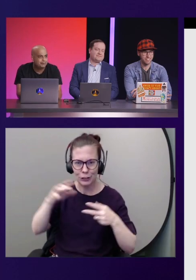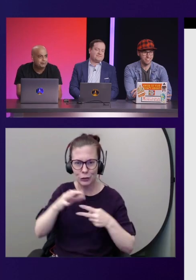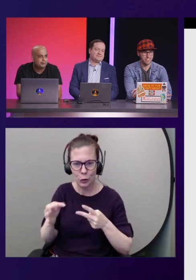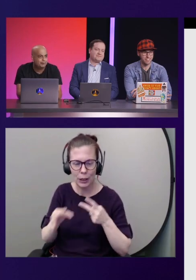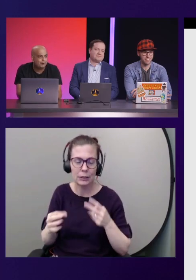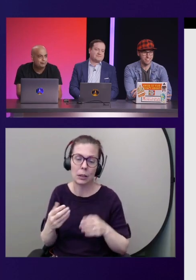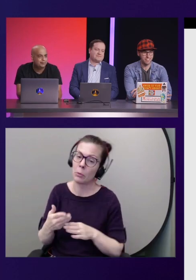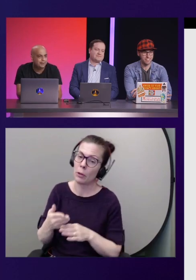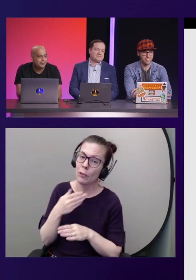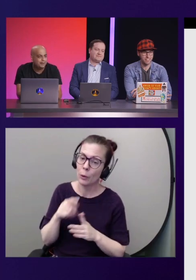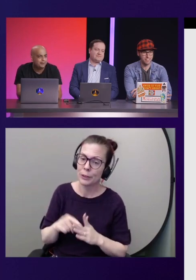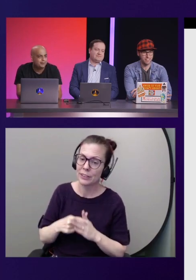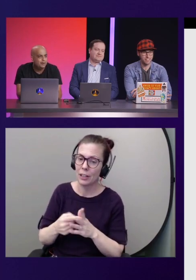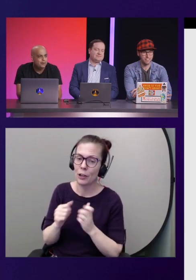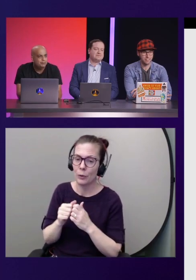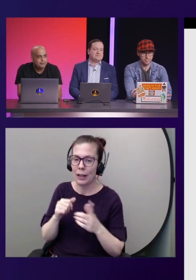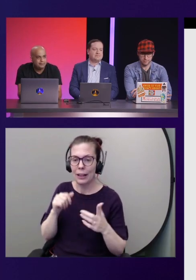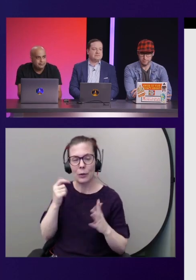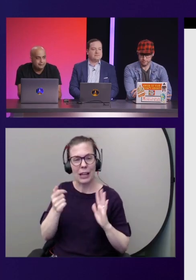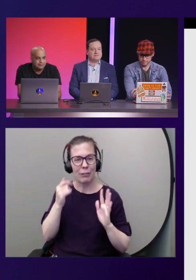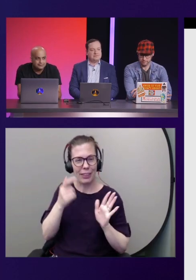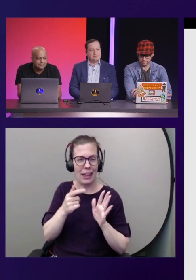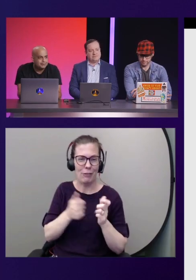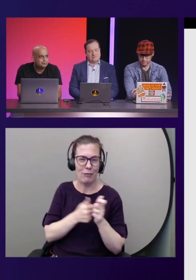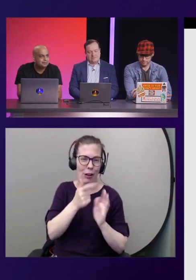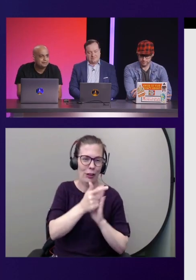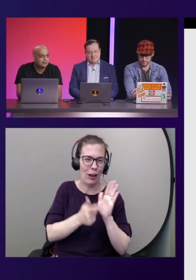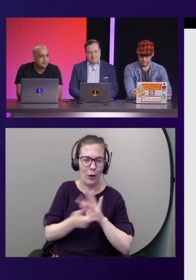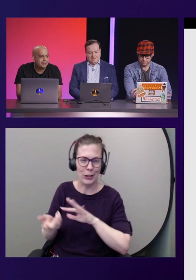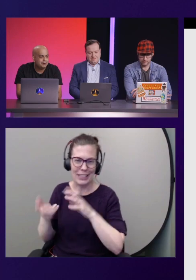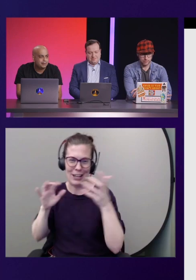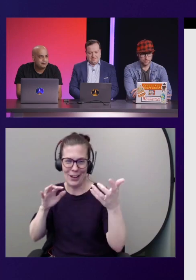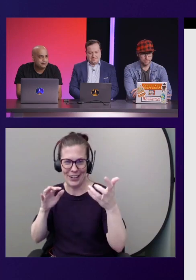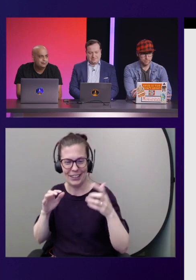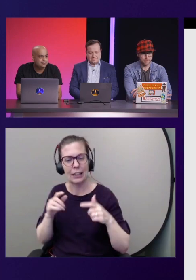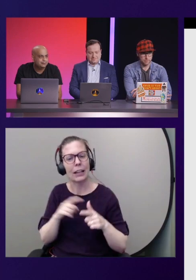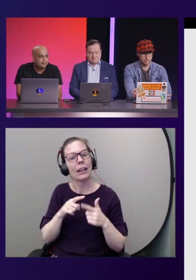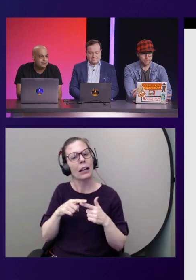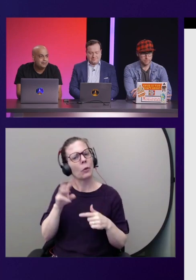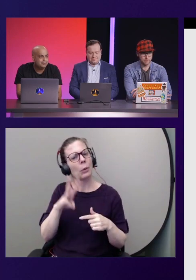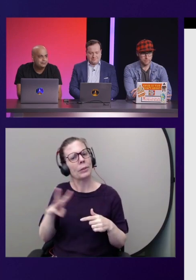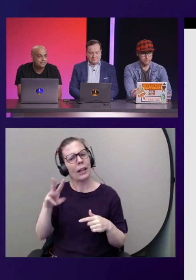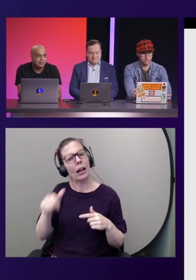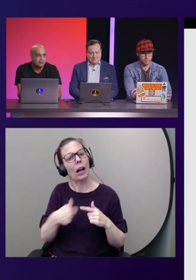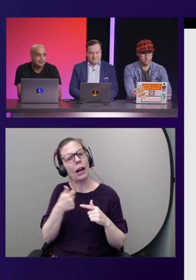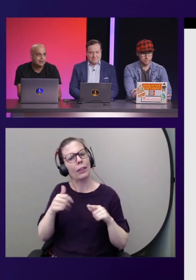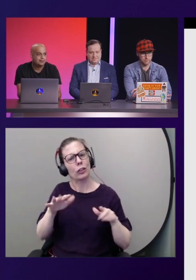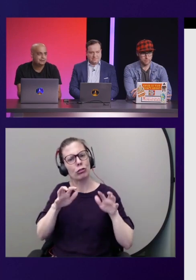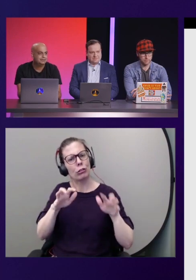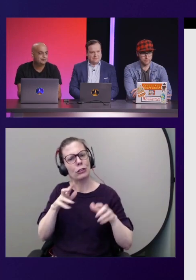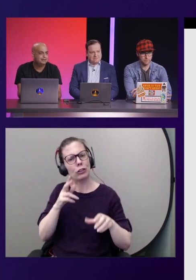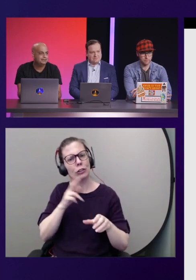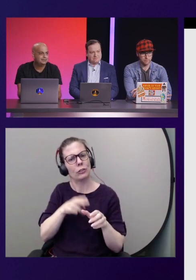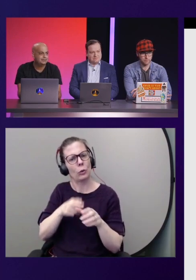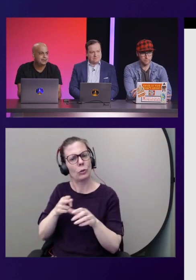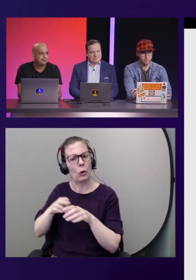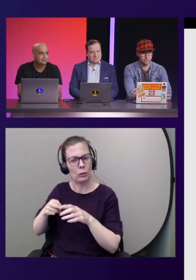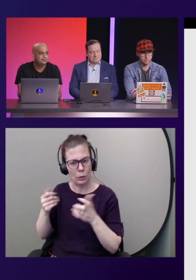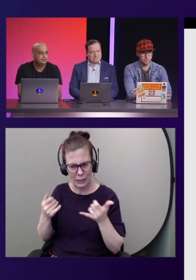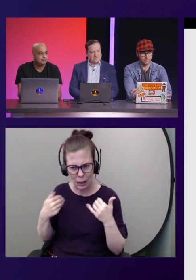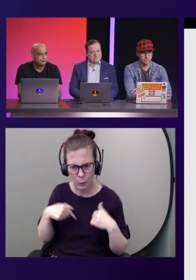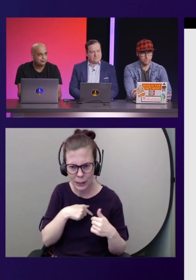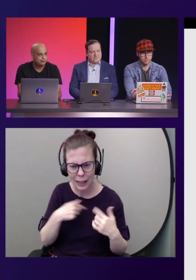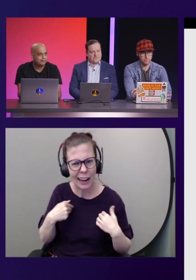all about lawful and chaotic. But the site's been sort of getting a lot of other creatures coming in, and so now we're getting all these creatures that